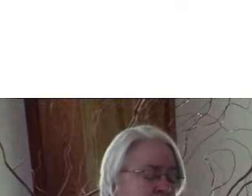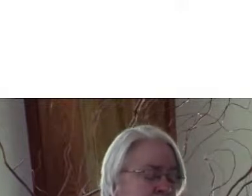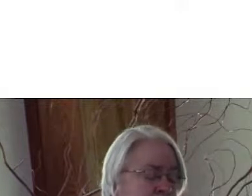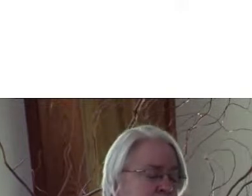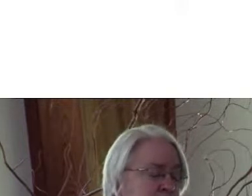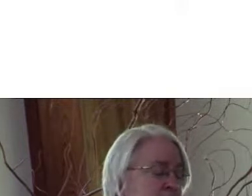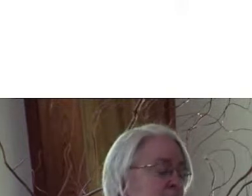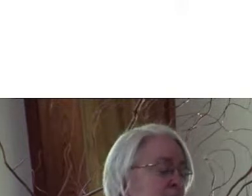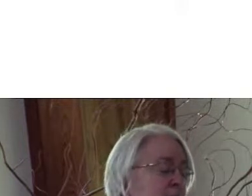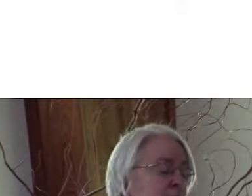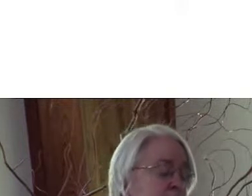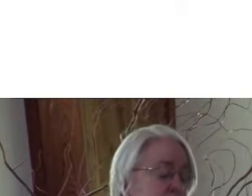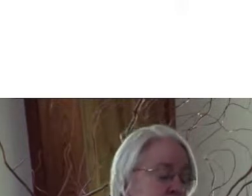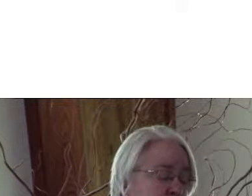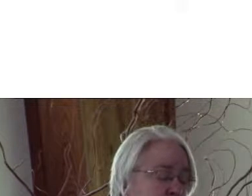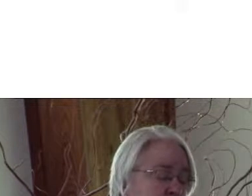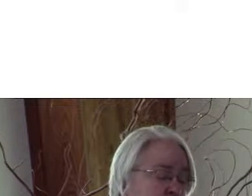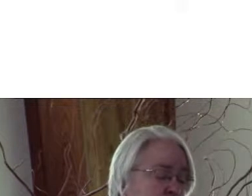delight.